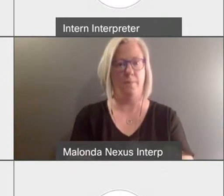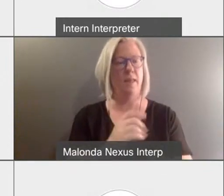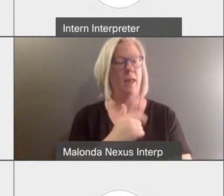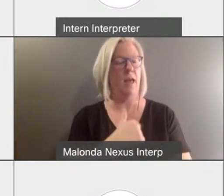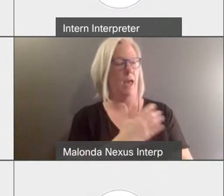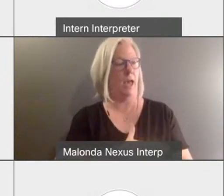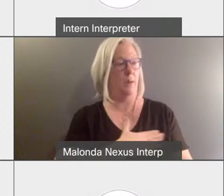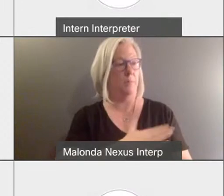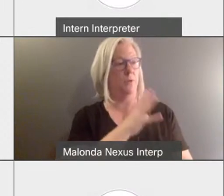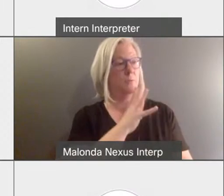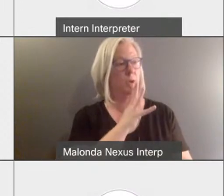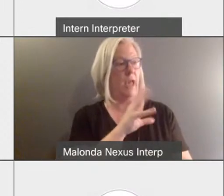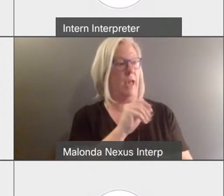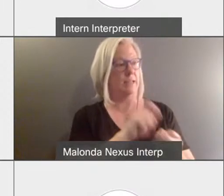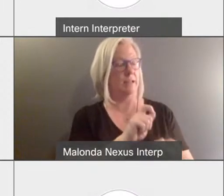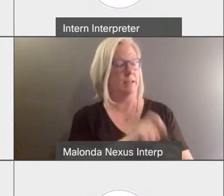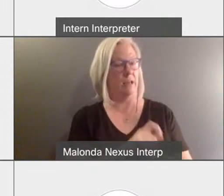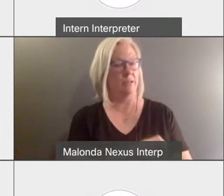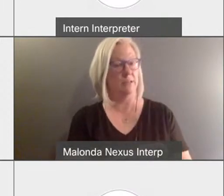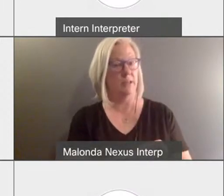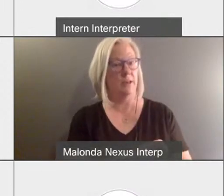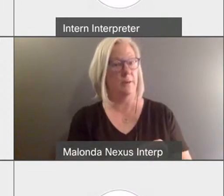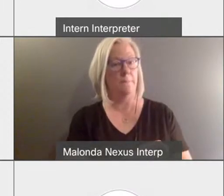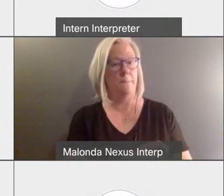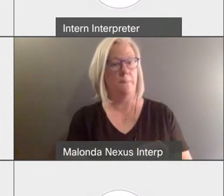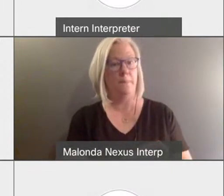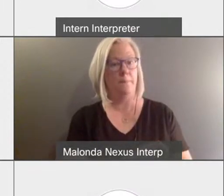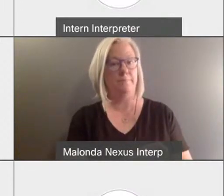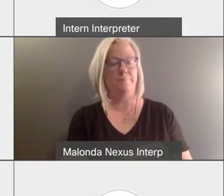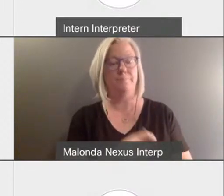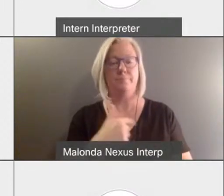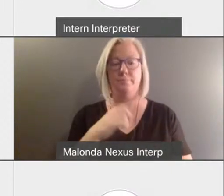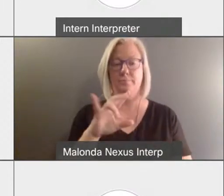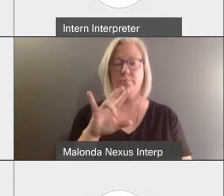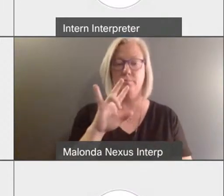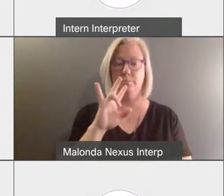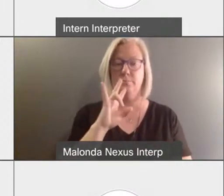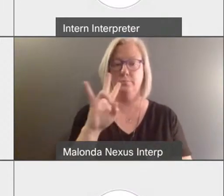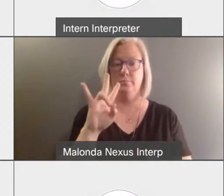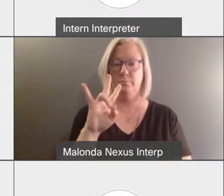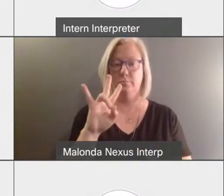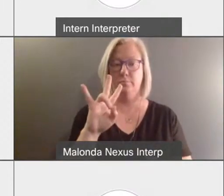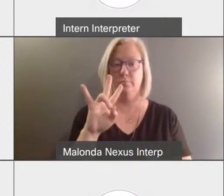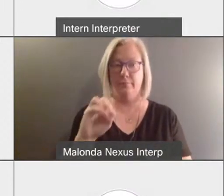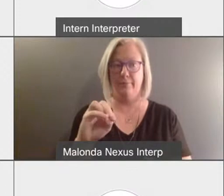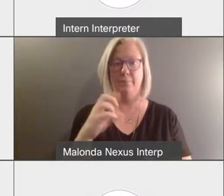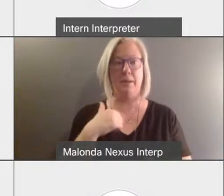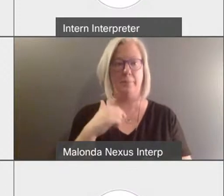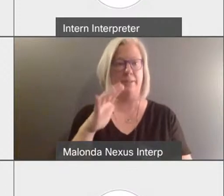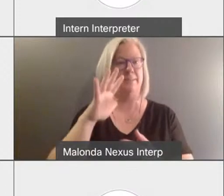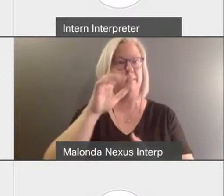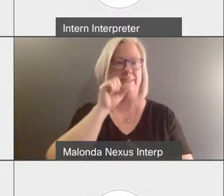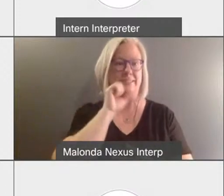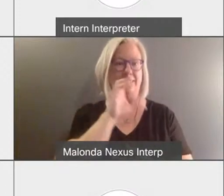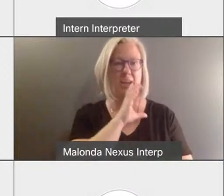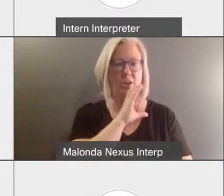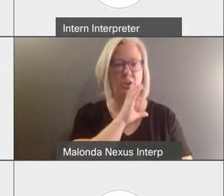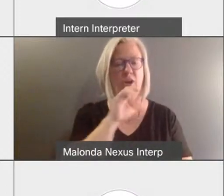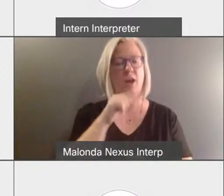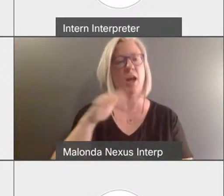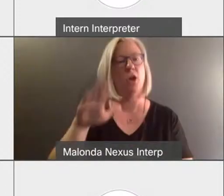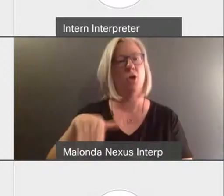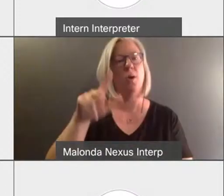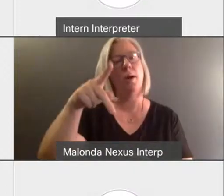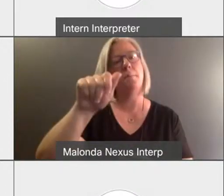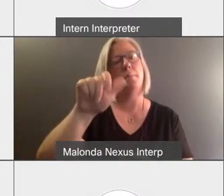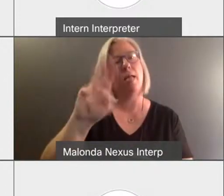speaking in the details. 70 senior Grew up in Palm